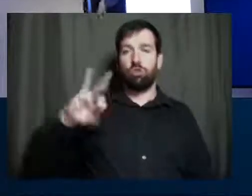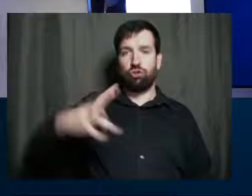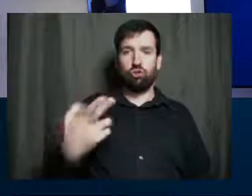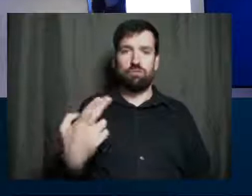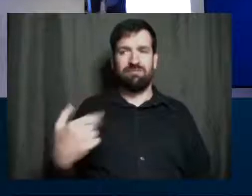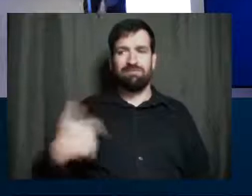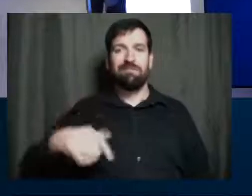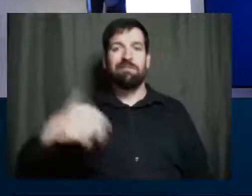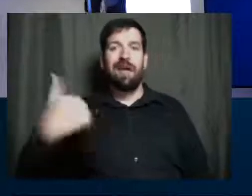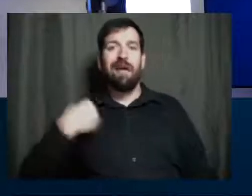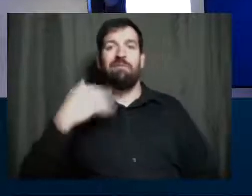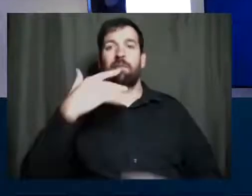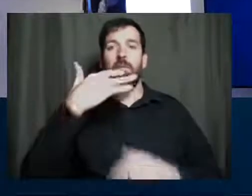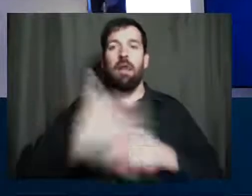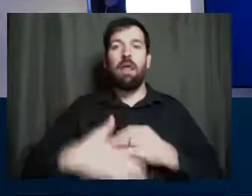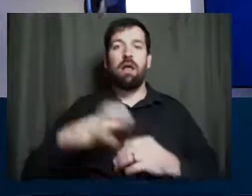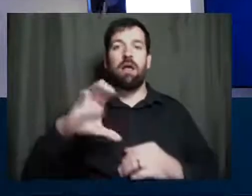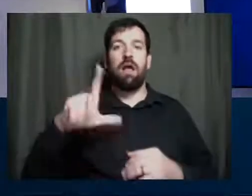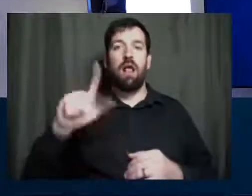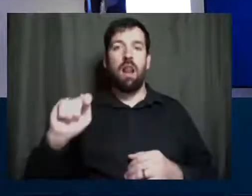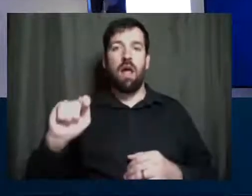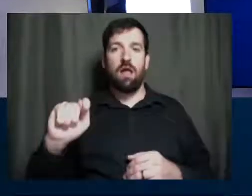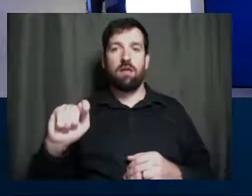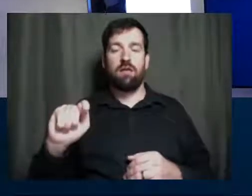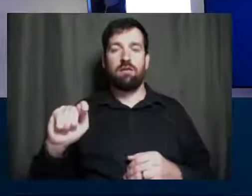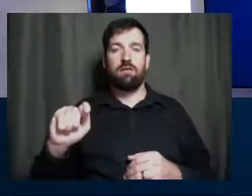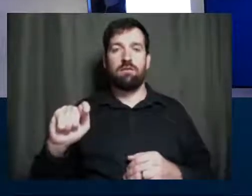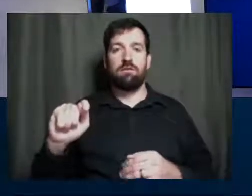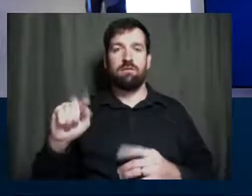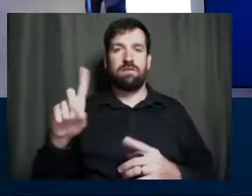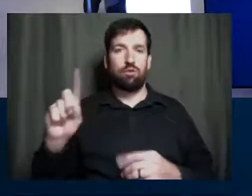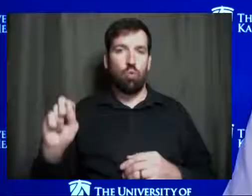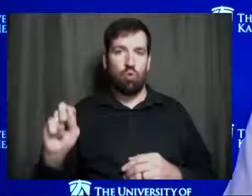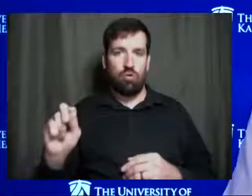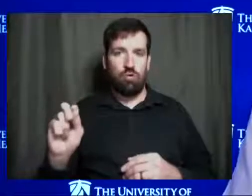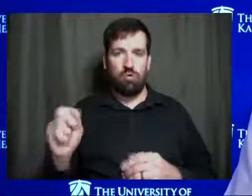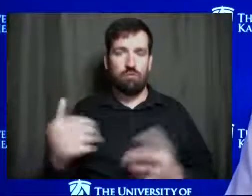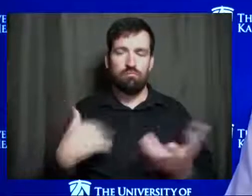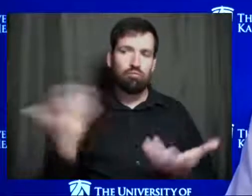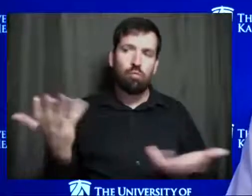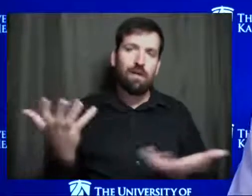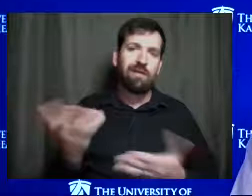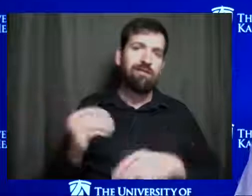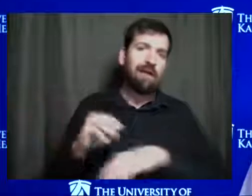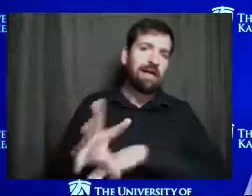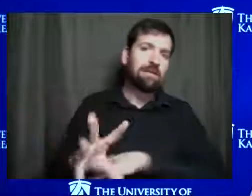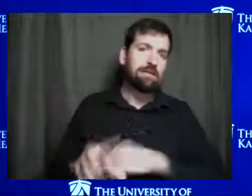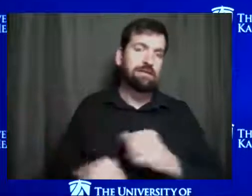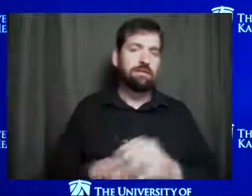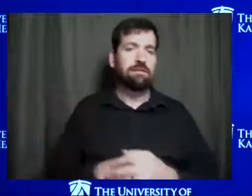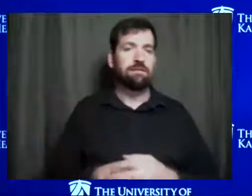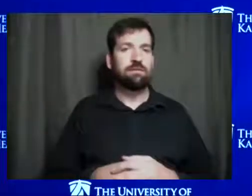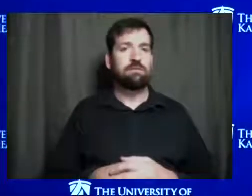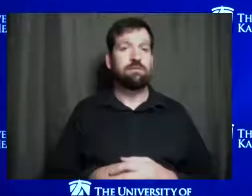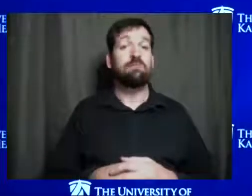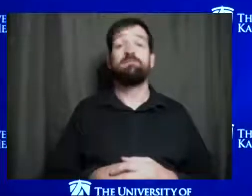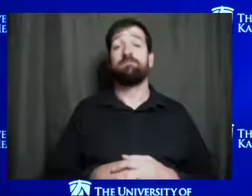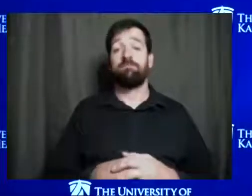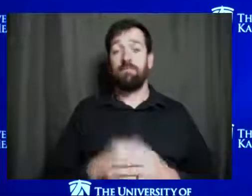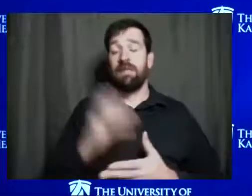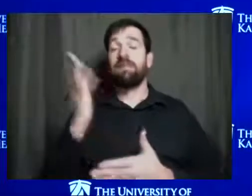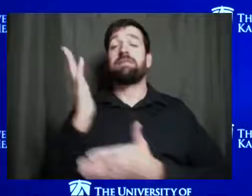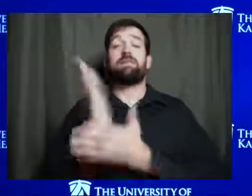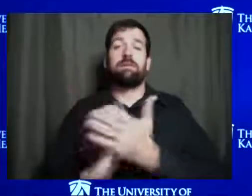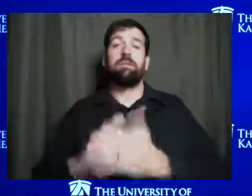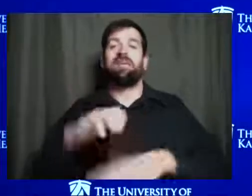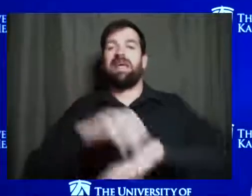disorder. I would rather just wait for a different booster. What advice do you have? So we know that from some English studies looking